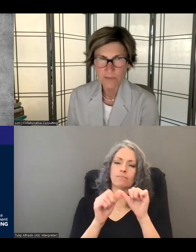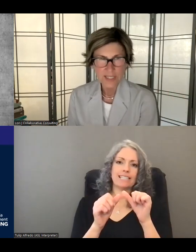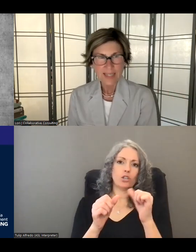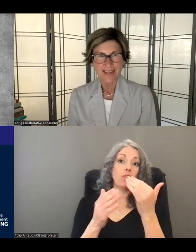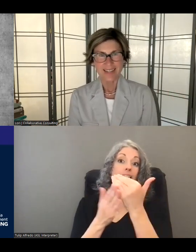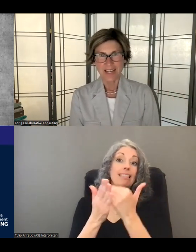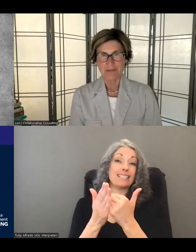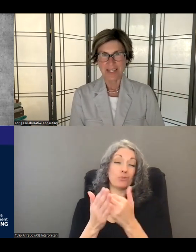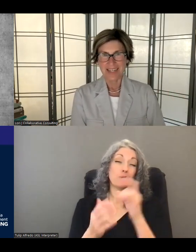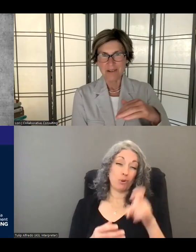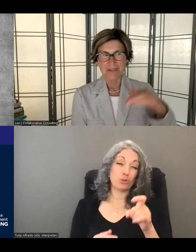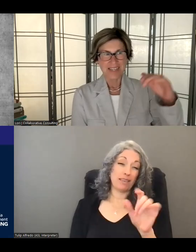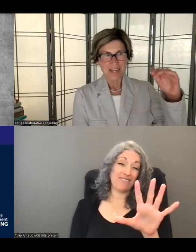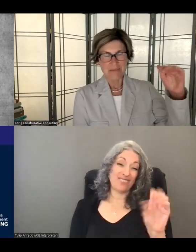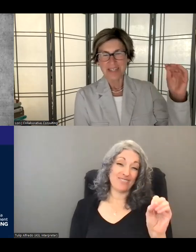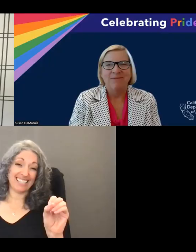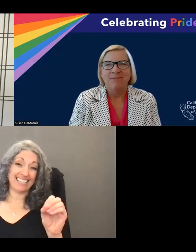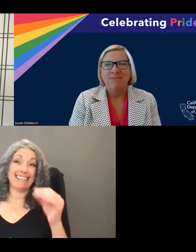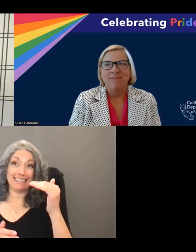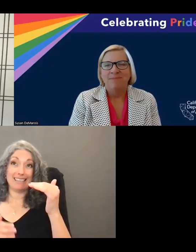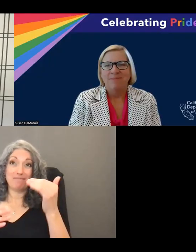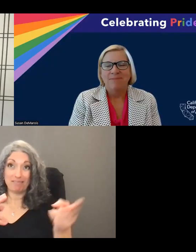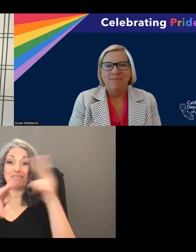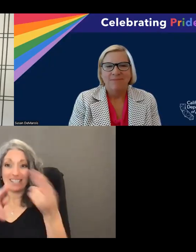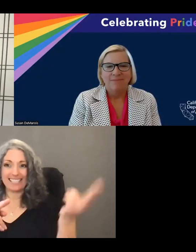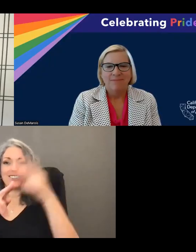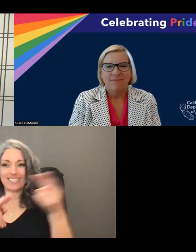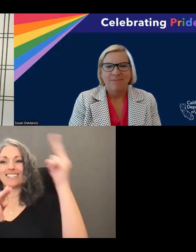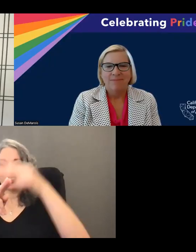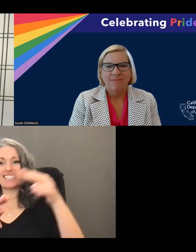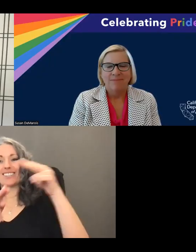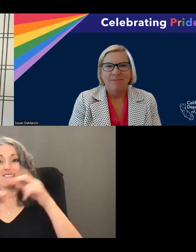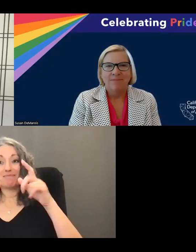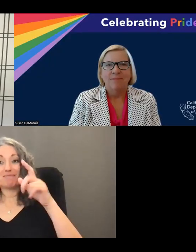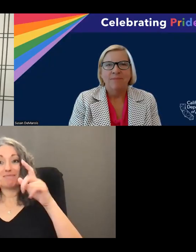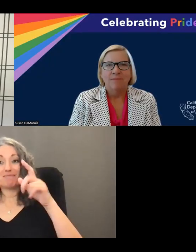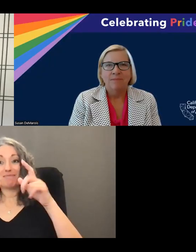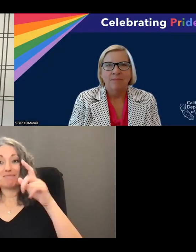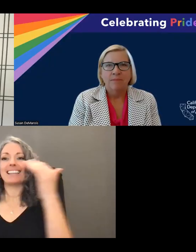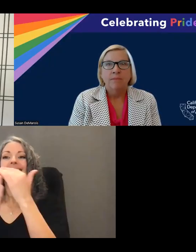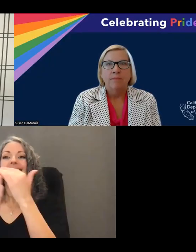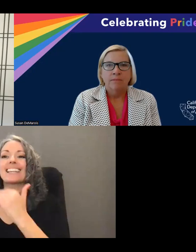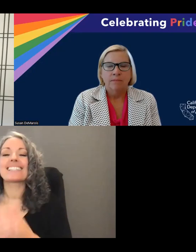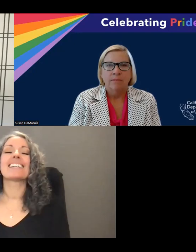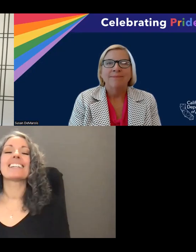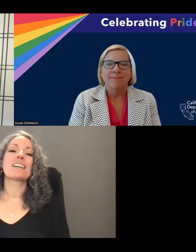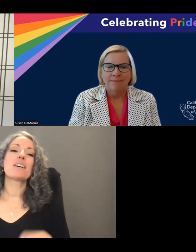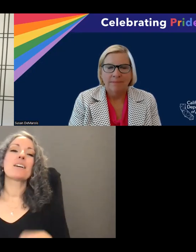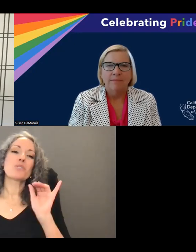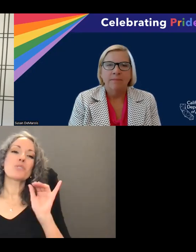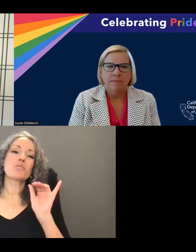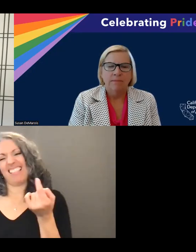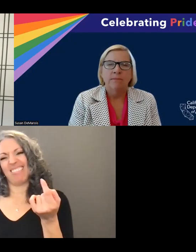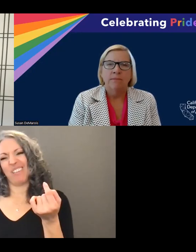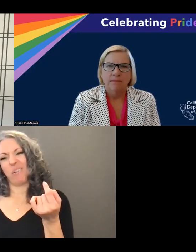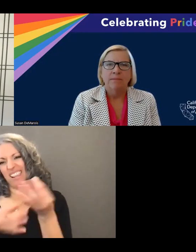around 50 and it kept getting up and larger and larger. So That just a little backdrop, Will, but